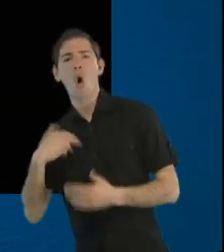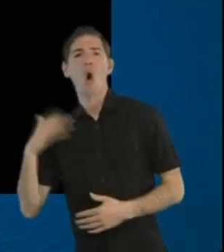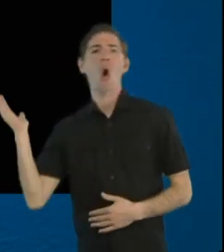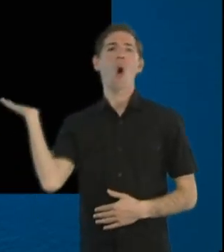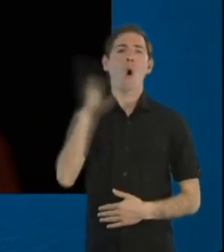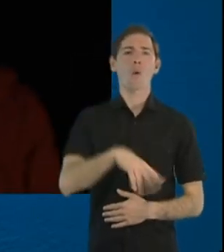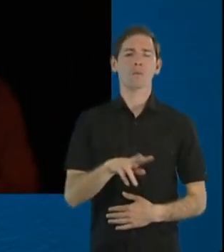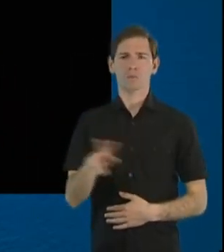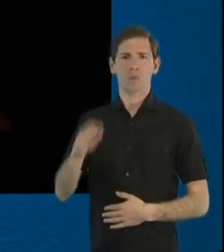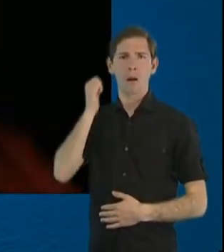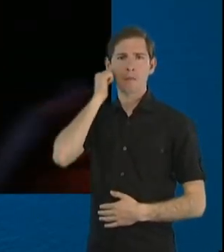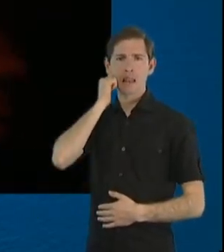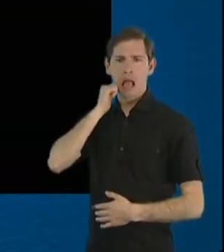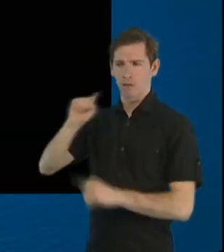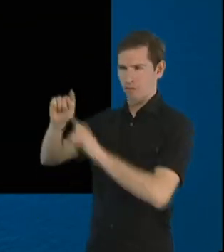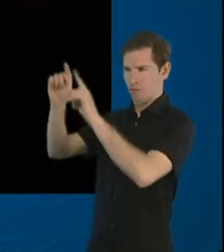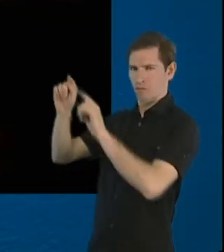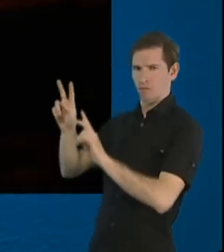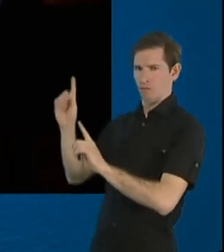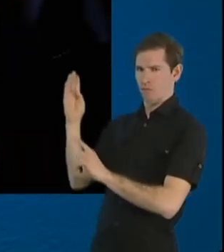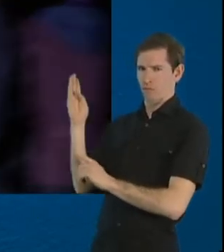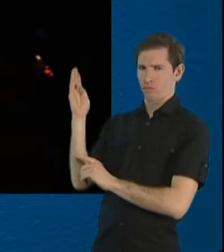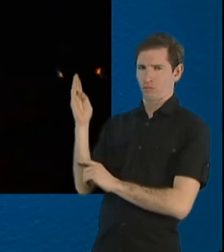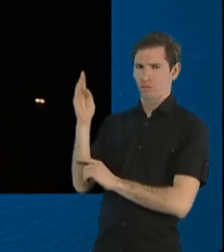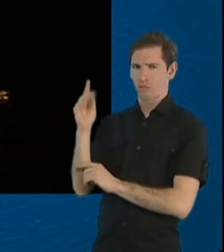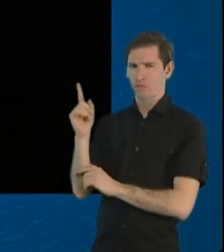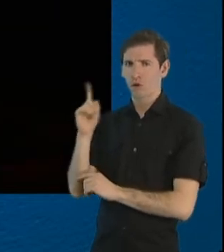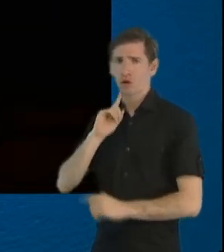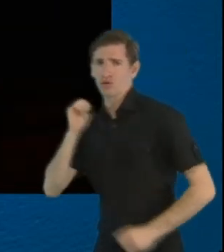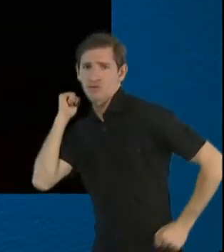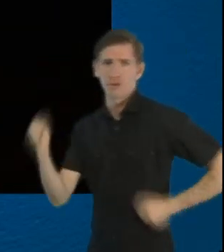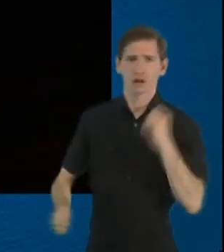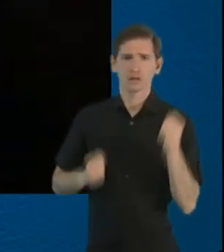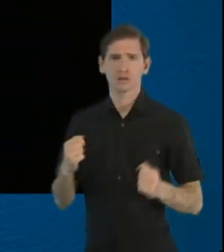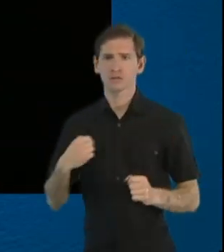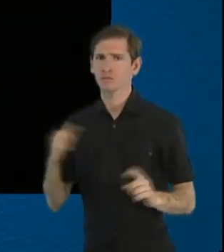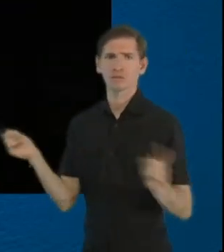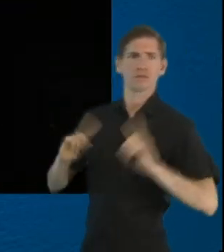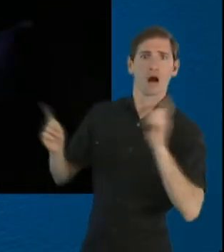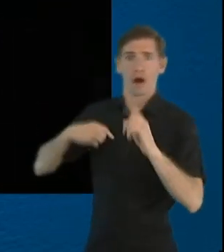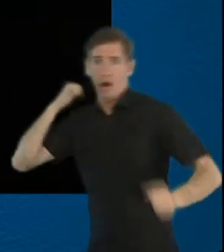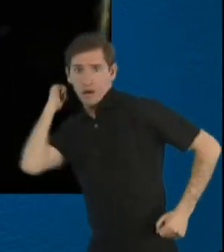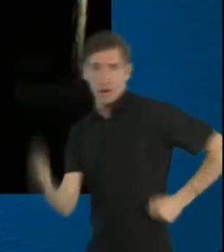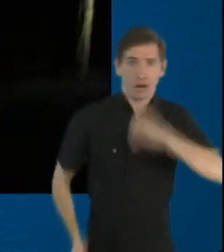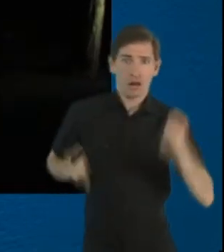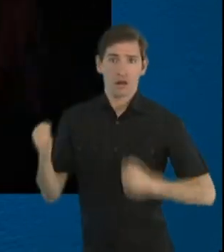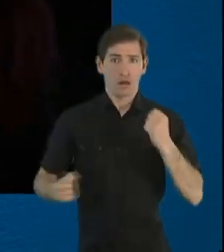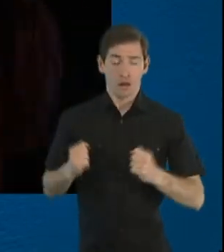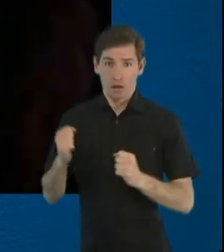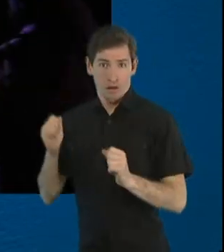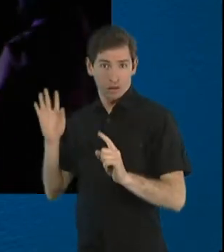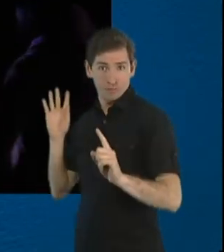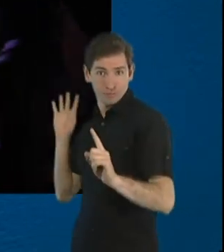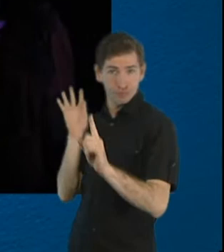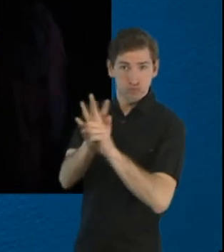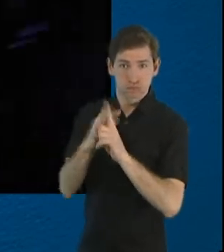saw black silhouettes. The girl started running. I was like, oh no. And I tried to run and they caught